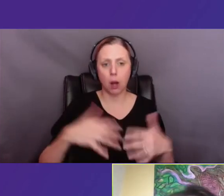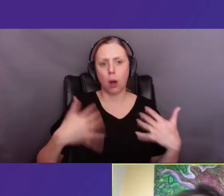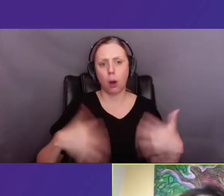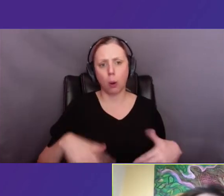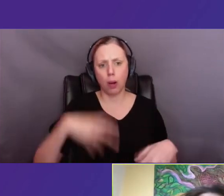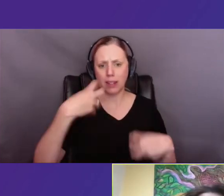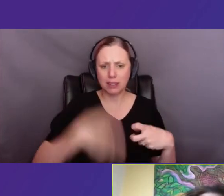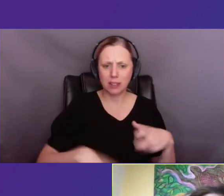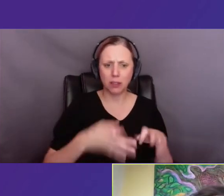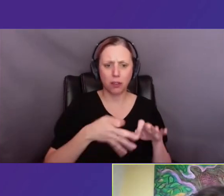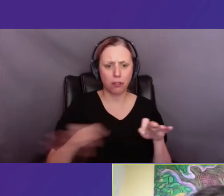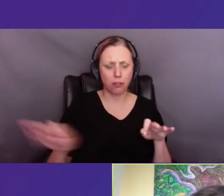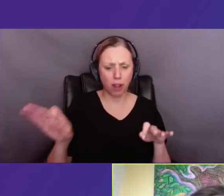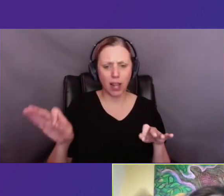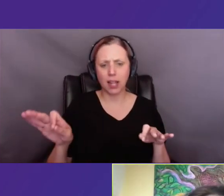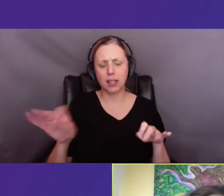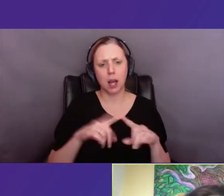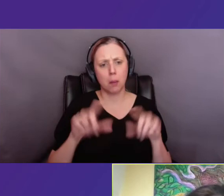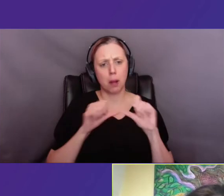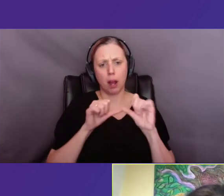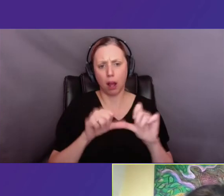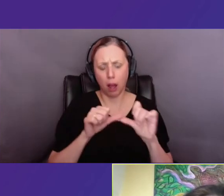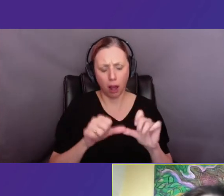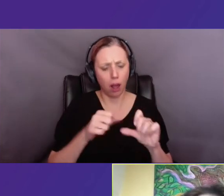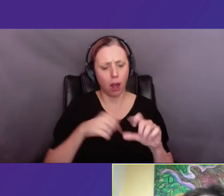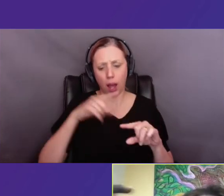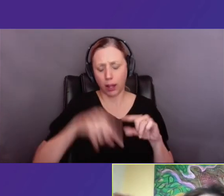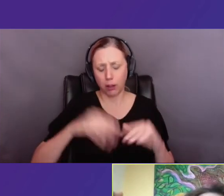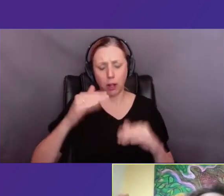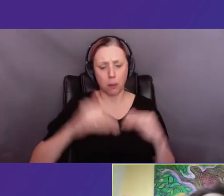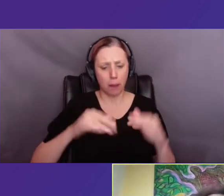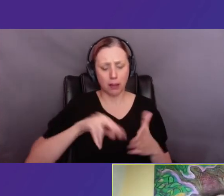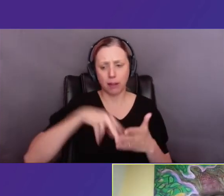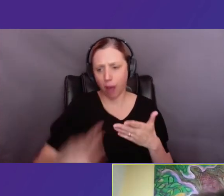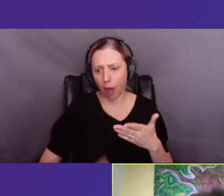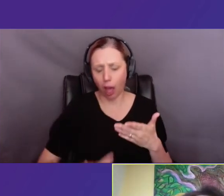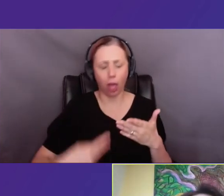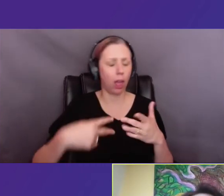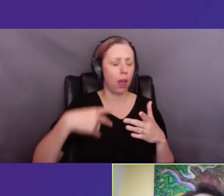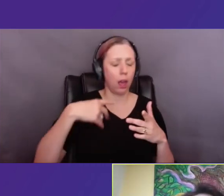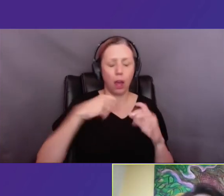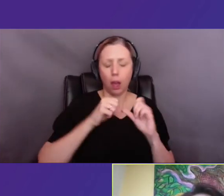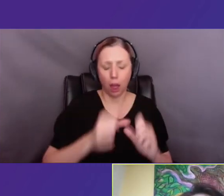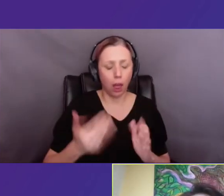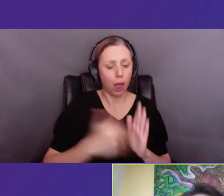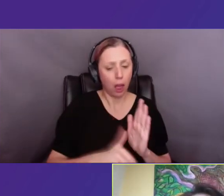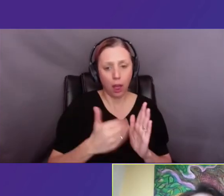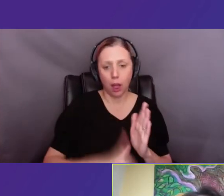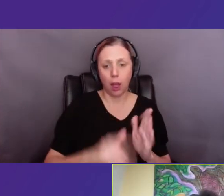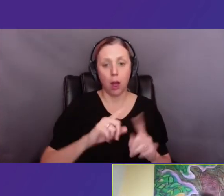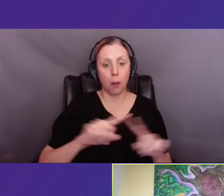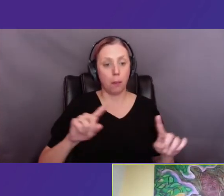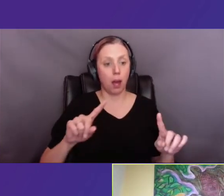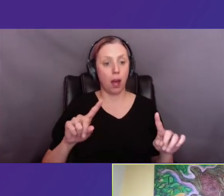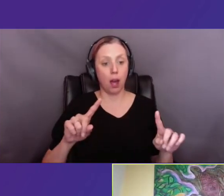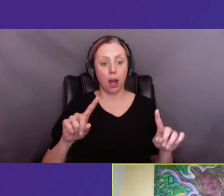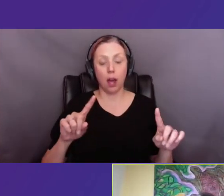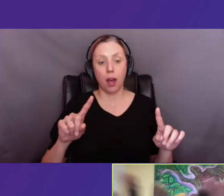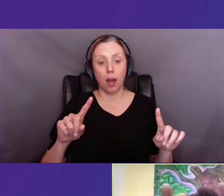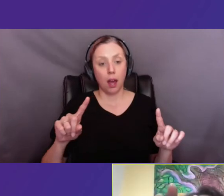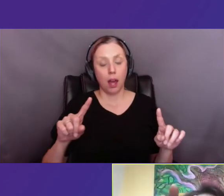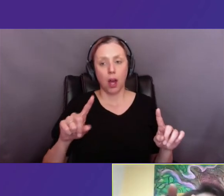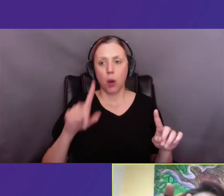And I've kept following and I couldn't balance and I kept doing it. And so I think we have to find